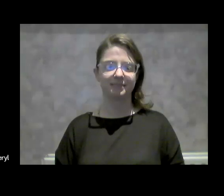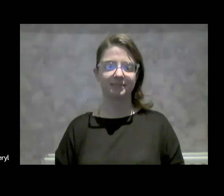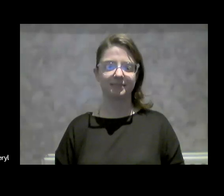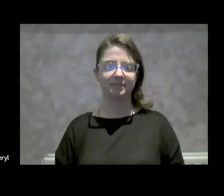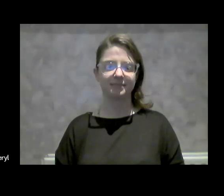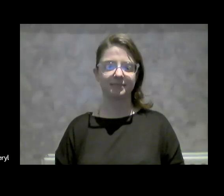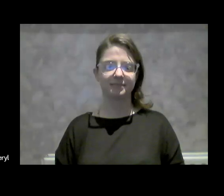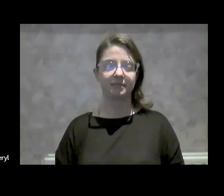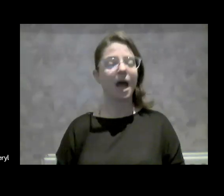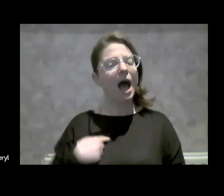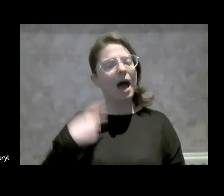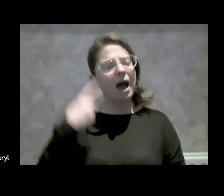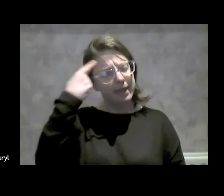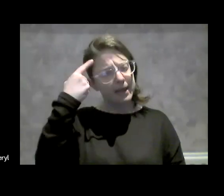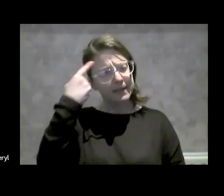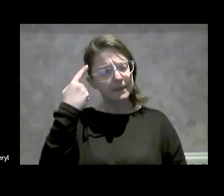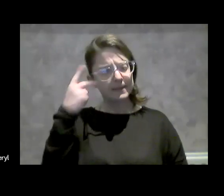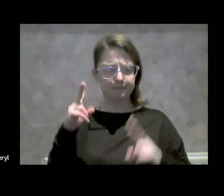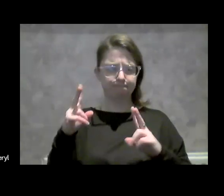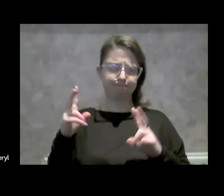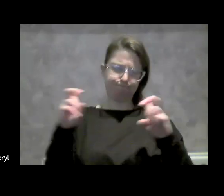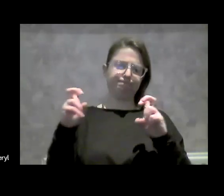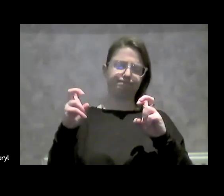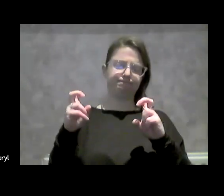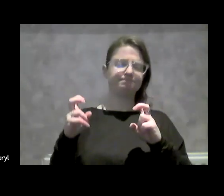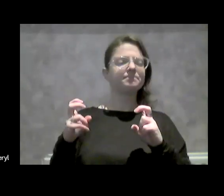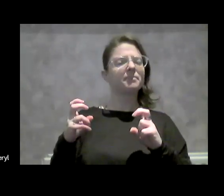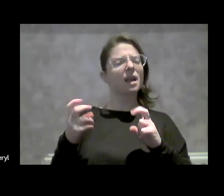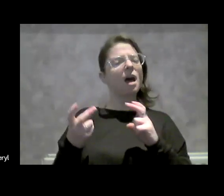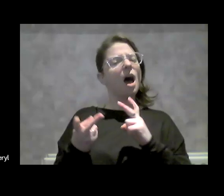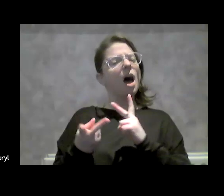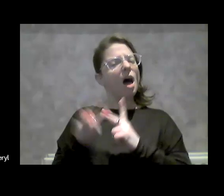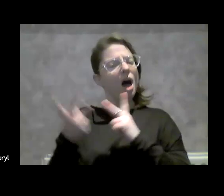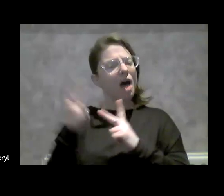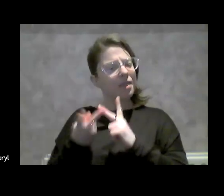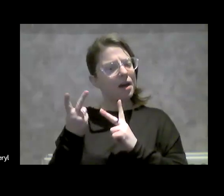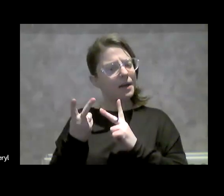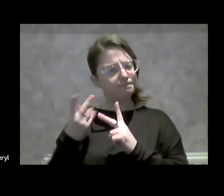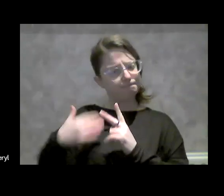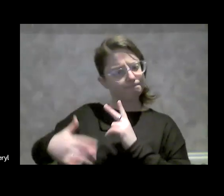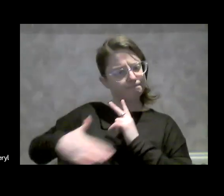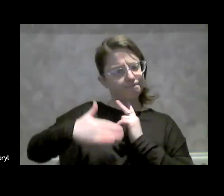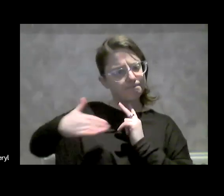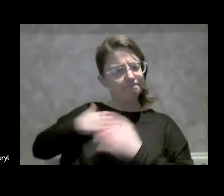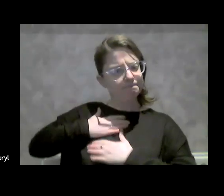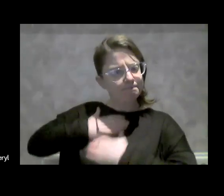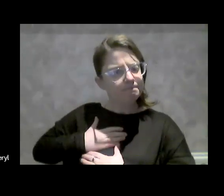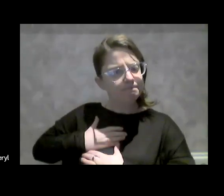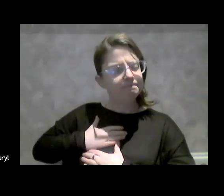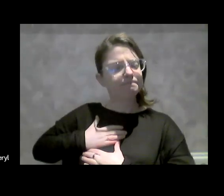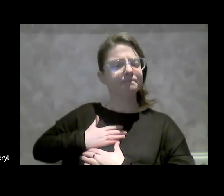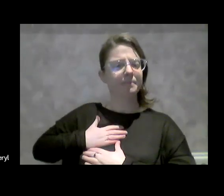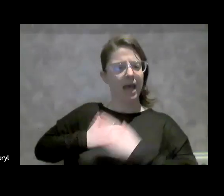I think there is this fundamental otherness held safe somewhere between my ribs and my lungs. Something that can be